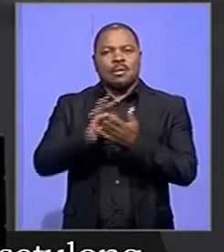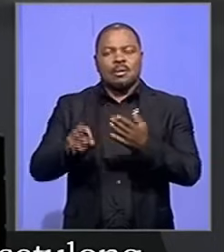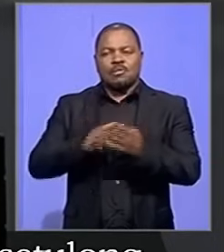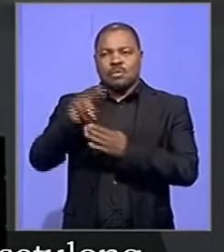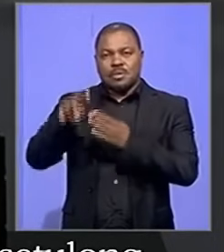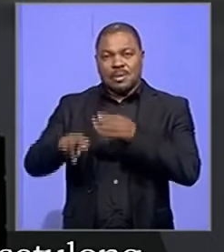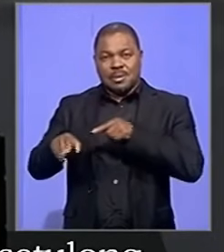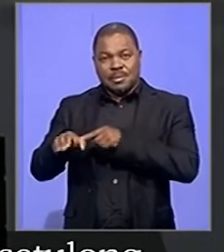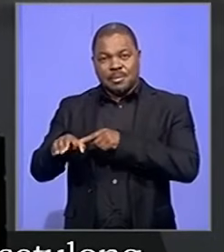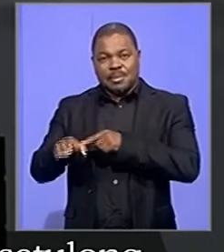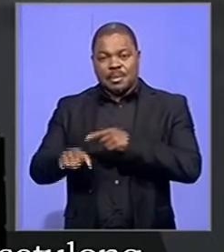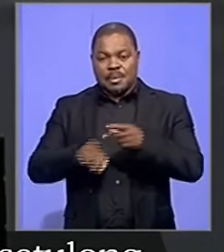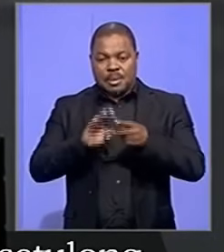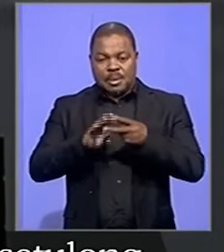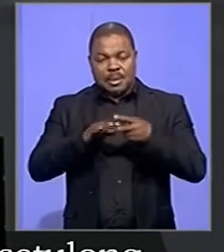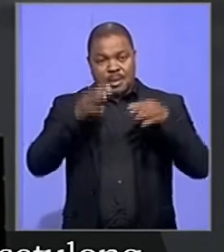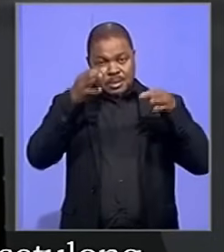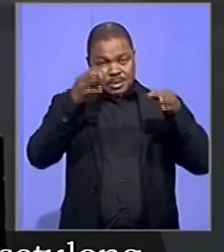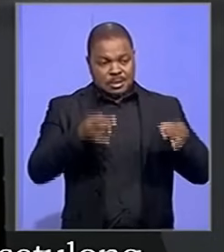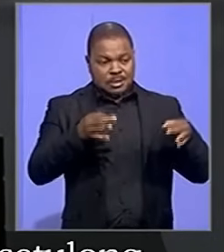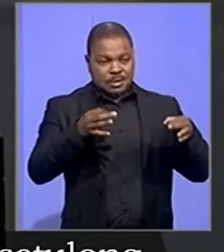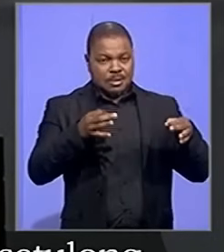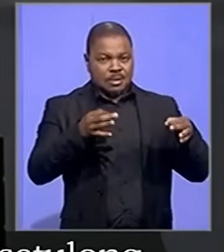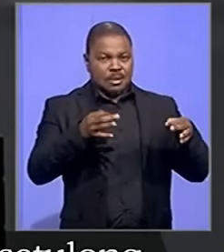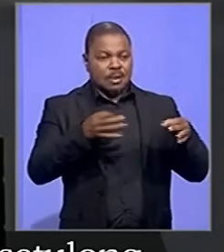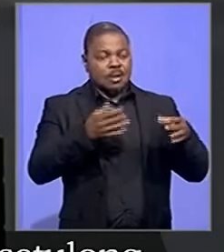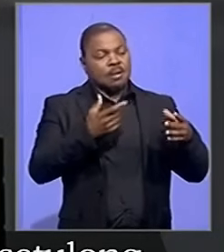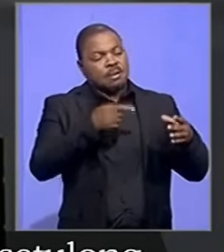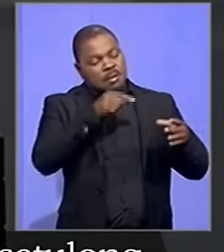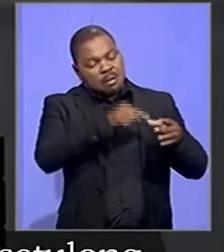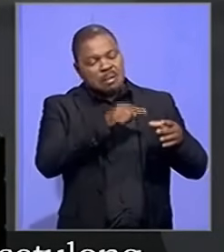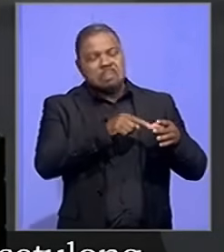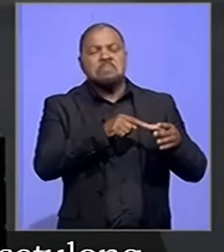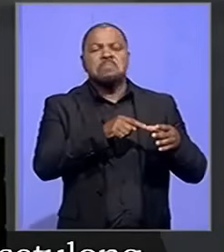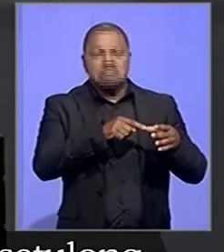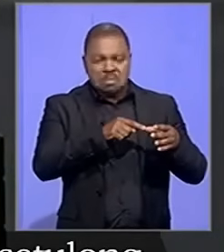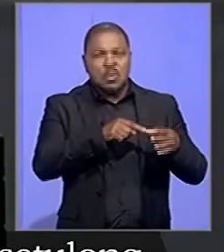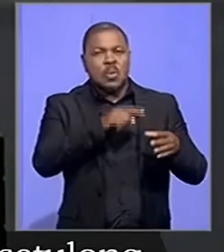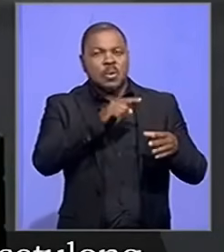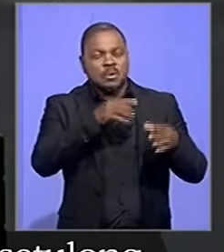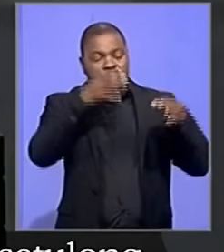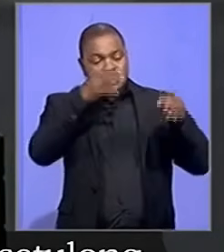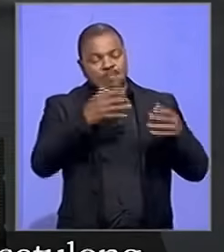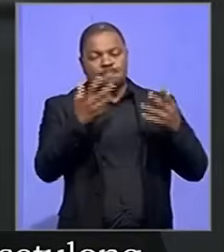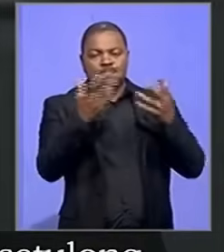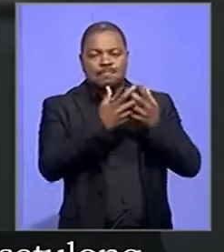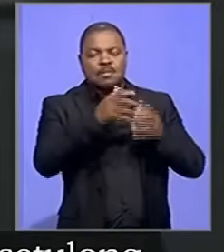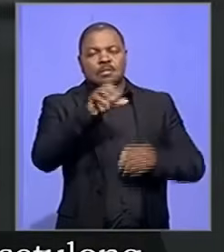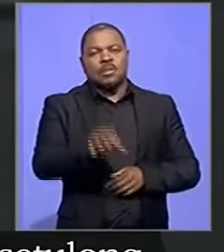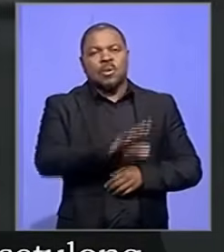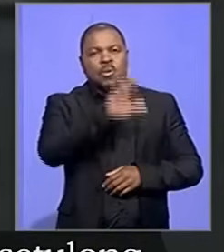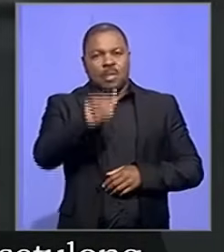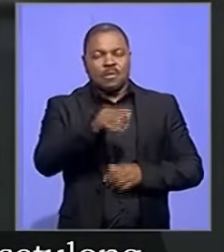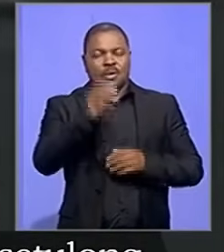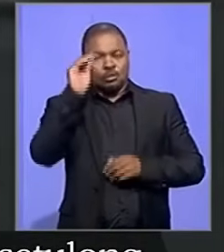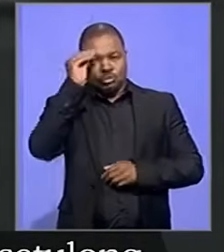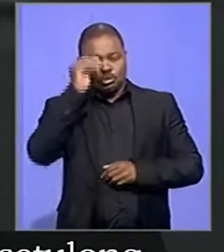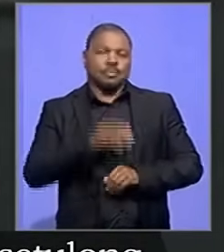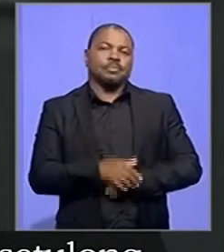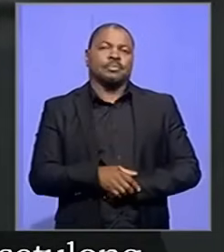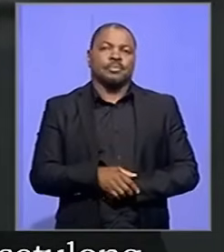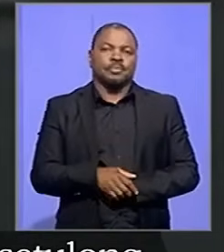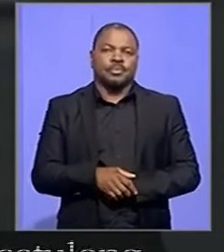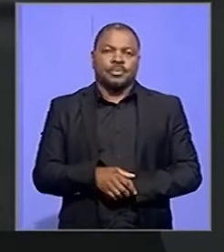the decisions that have been taken in the best interest of our country. This